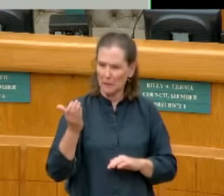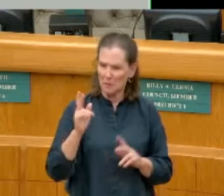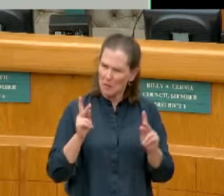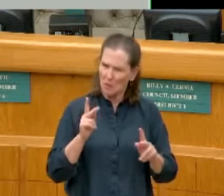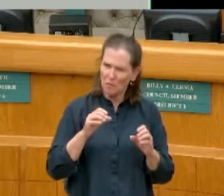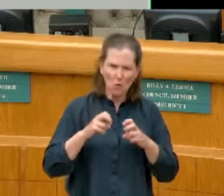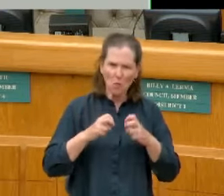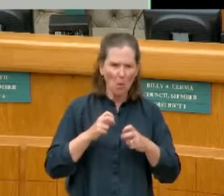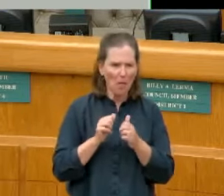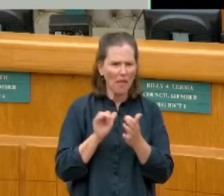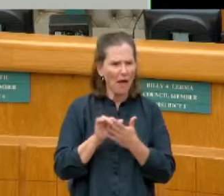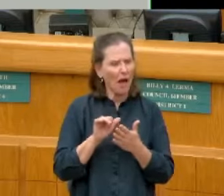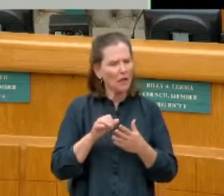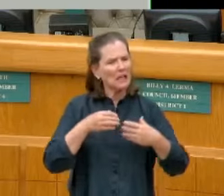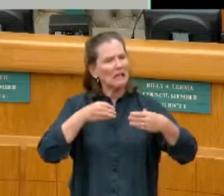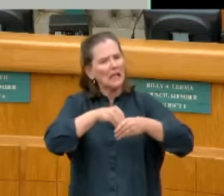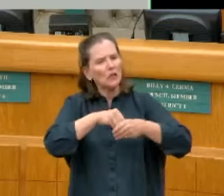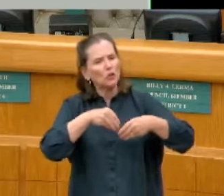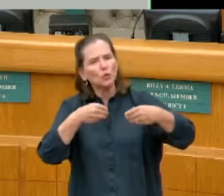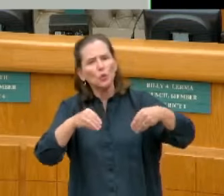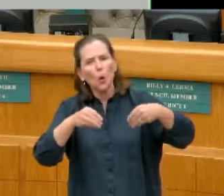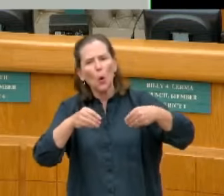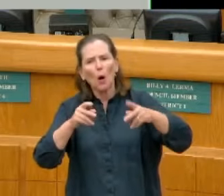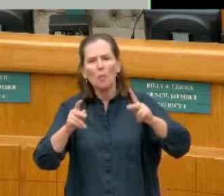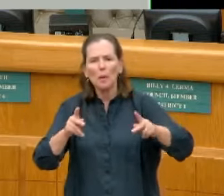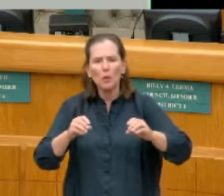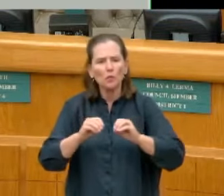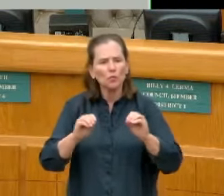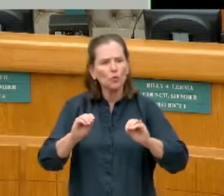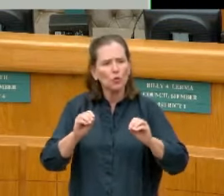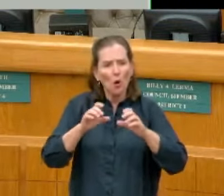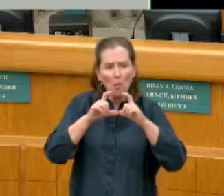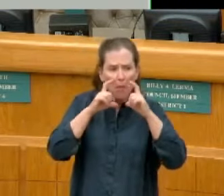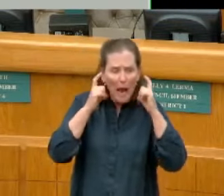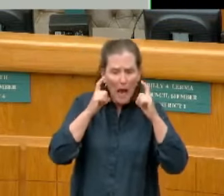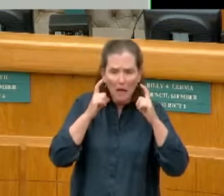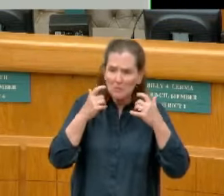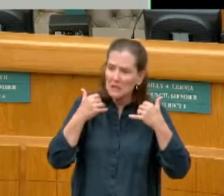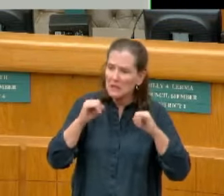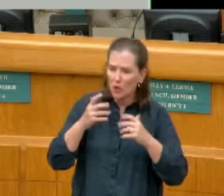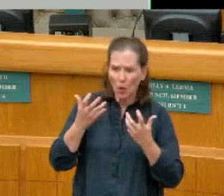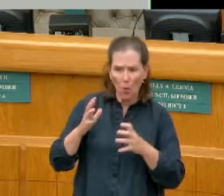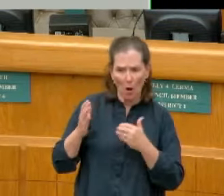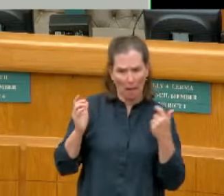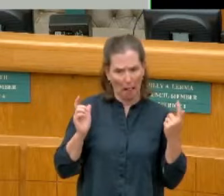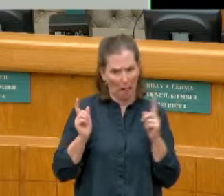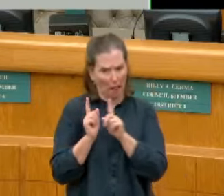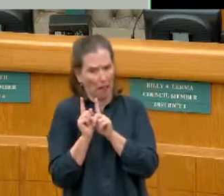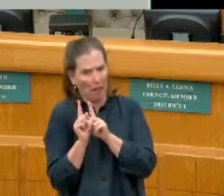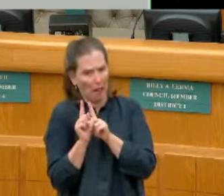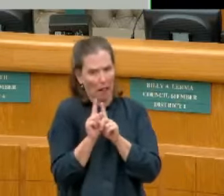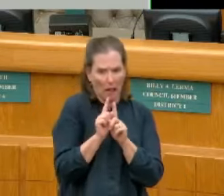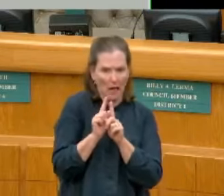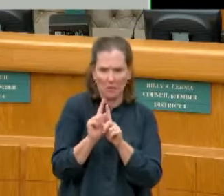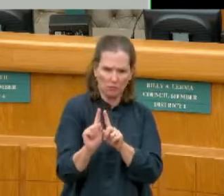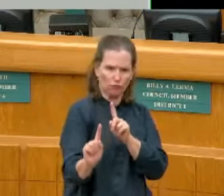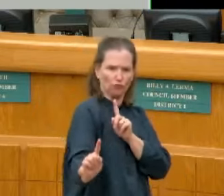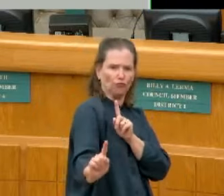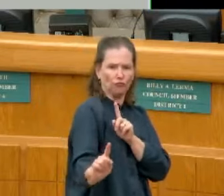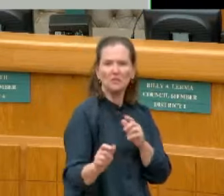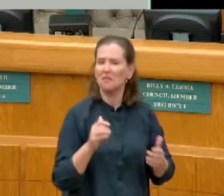with. At the store, even people that aren't wearing masks, I'm noticing they kind of, don't want to be real close to the next person in line, so that's